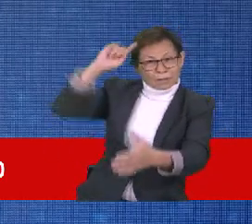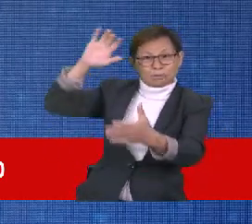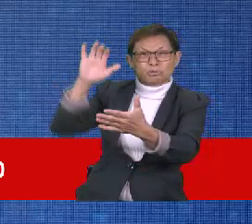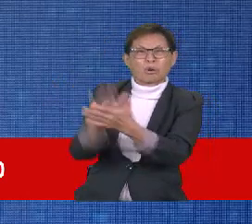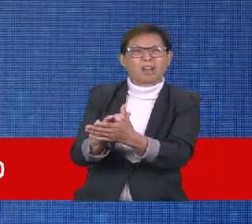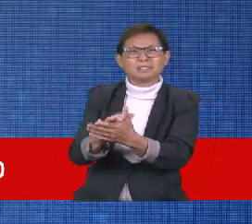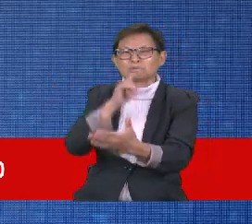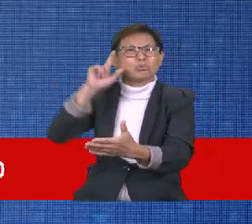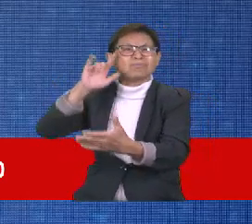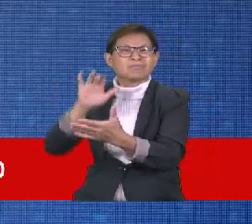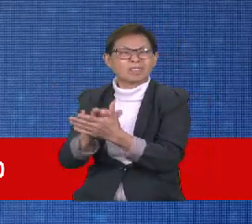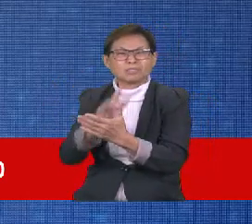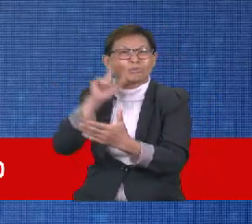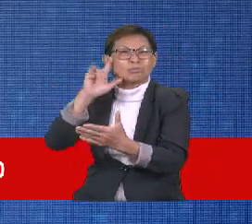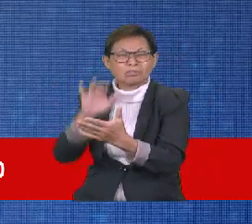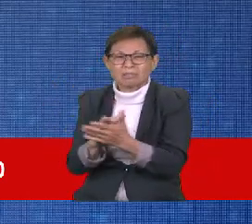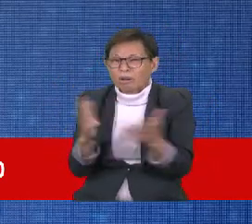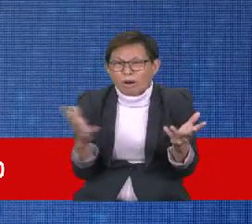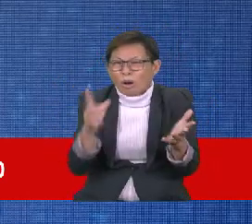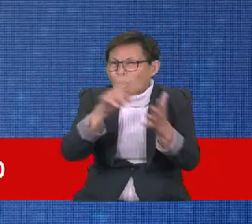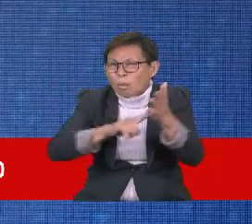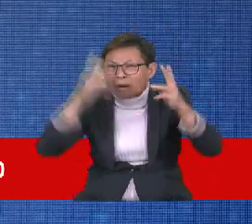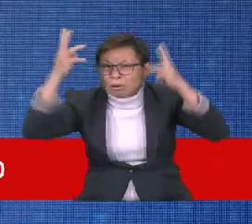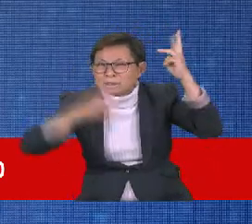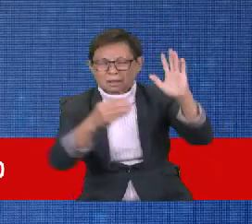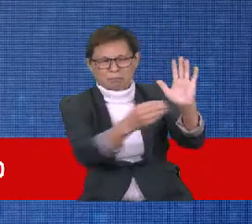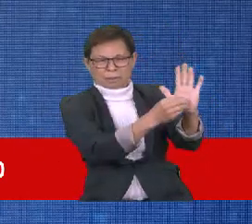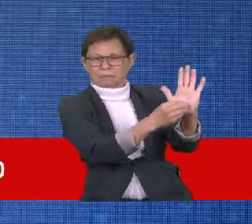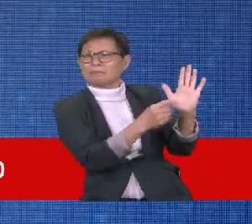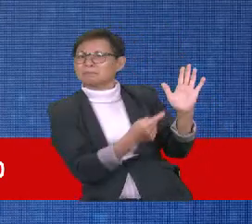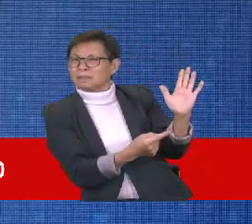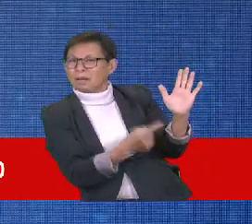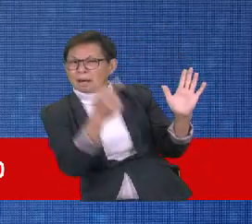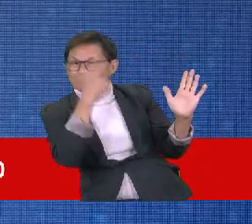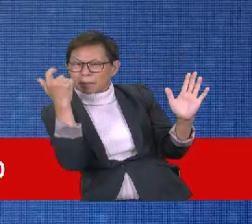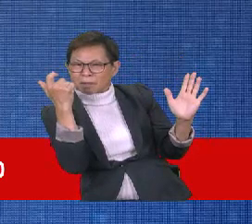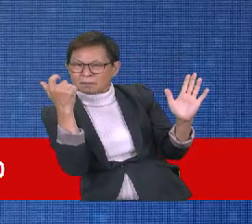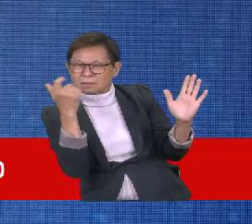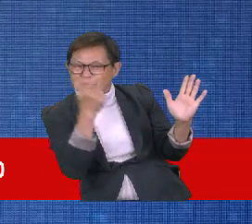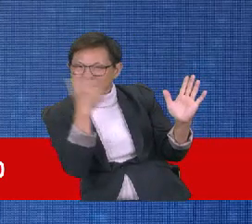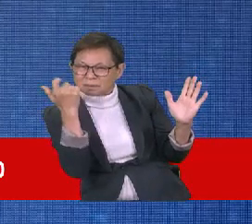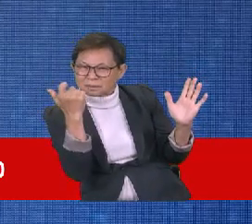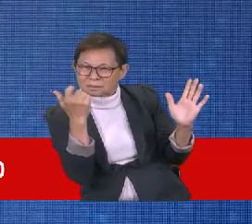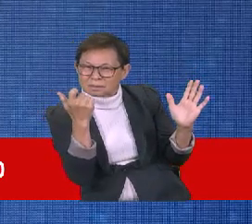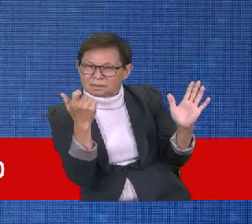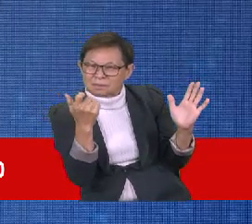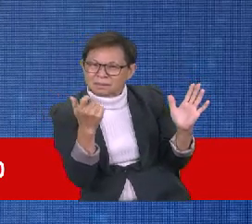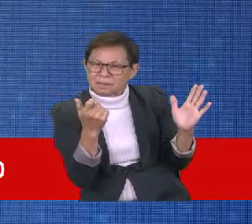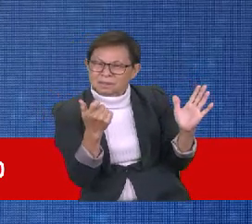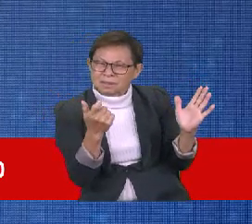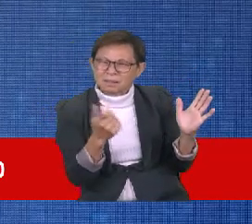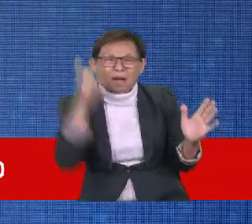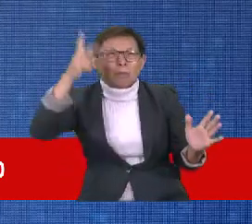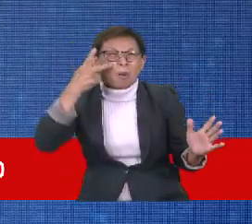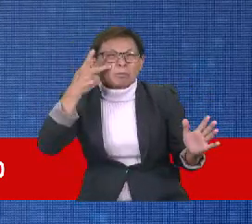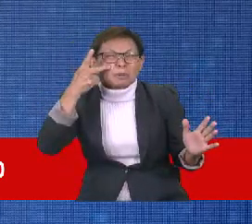deficit. And what about the concern in Bangkok? Is because of the skirmishes and the sporadic